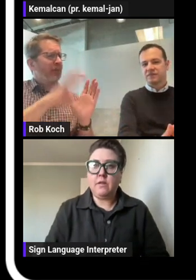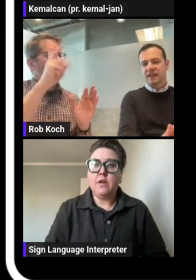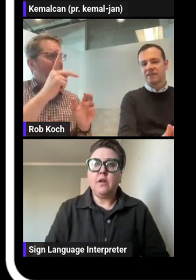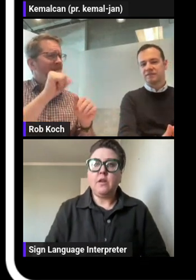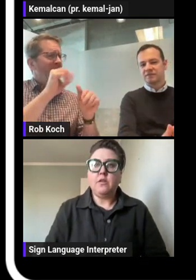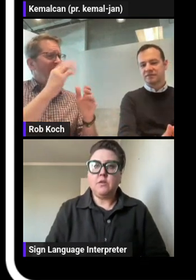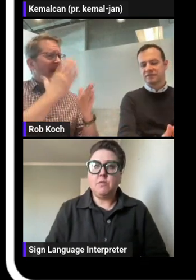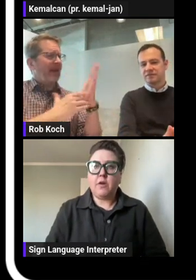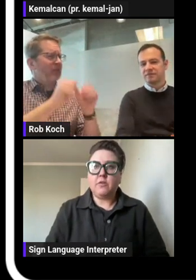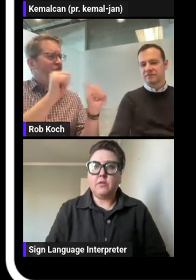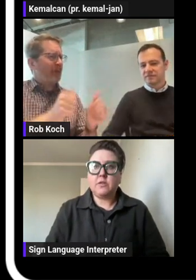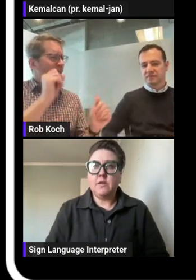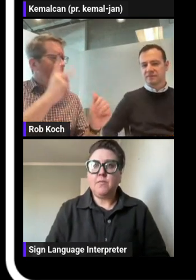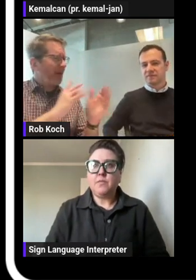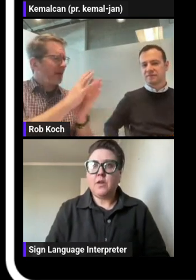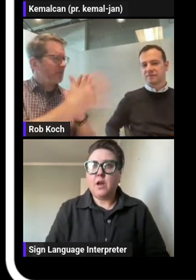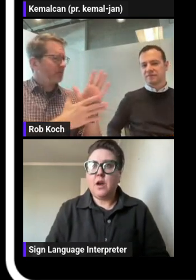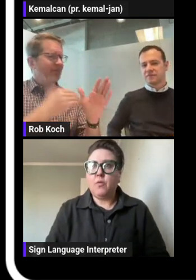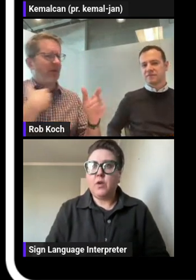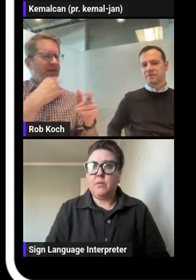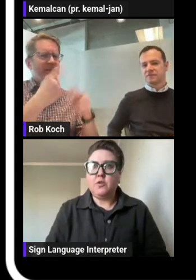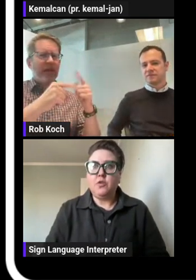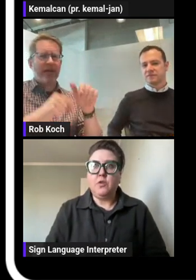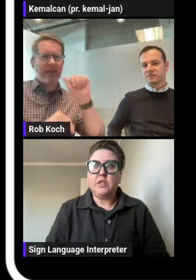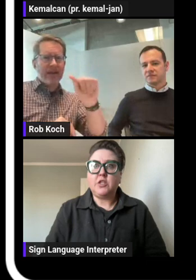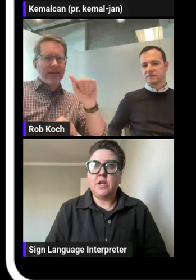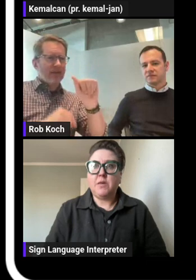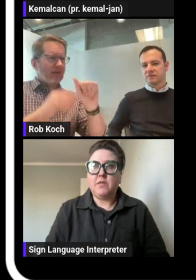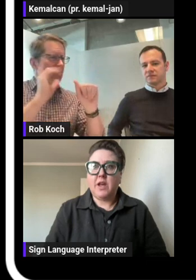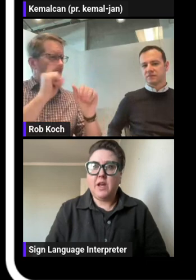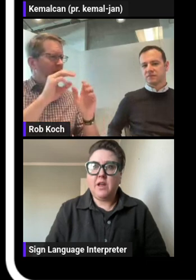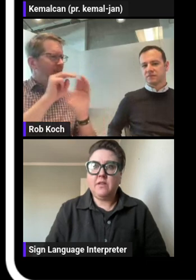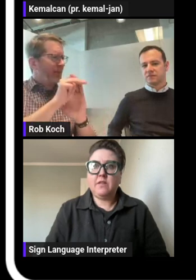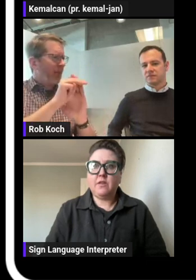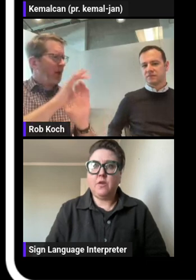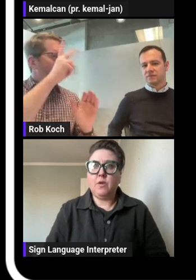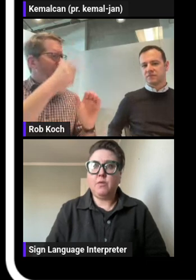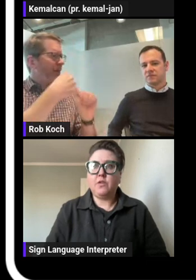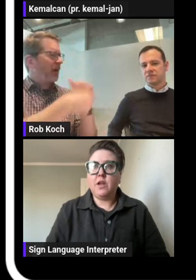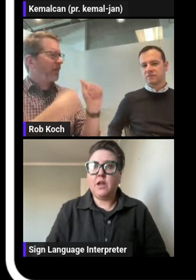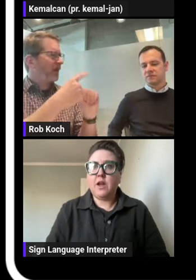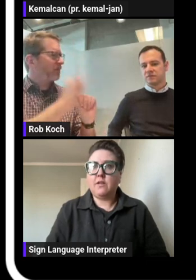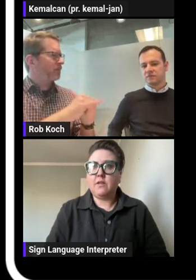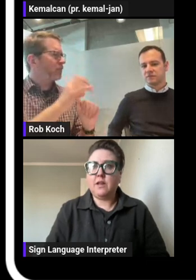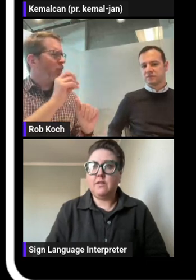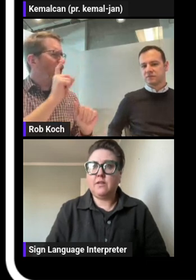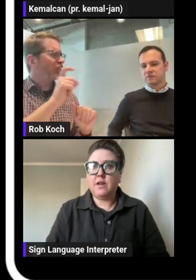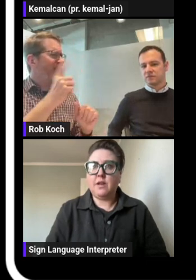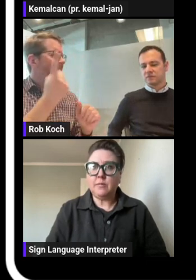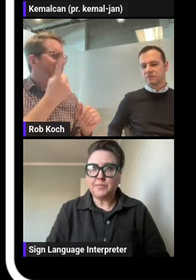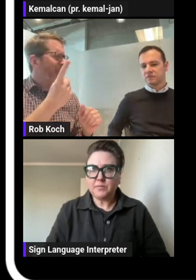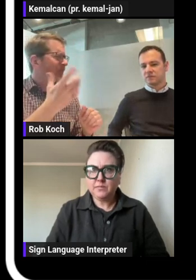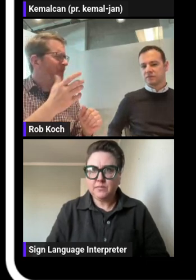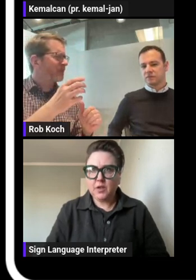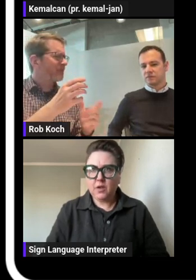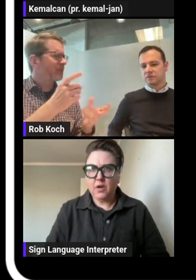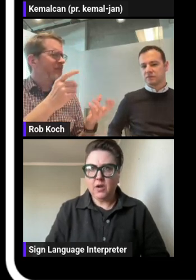And then those models were able to get the shape of the hand. So it was looking at things